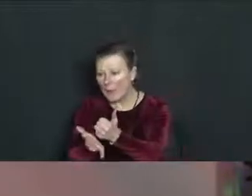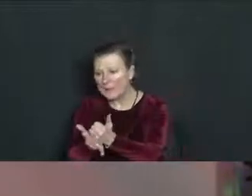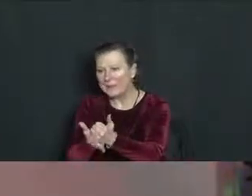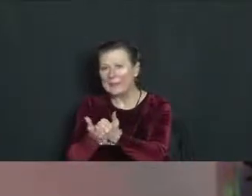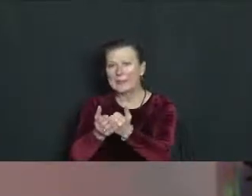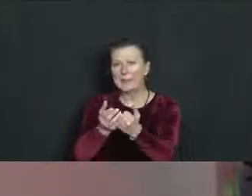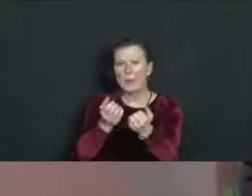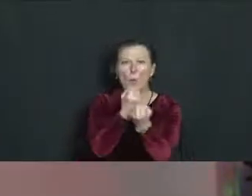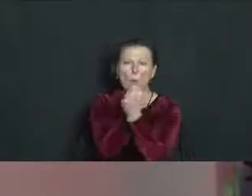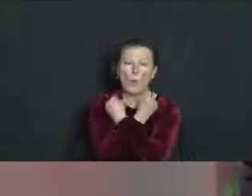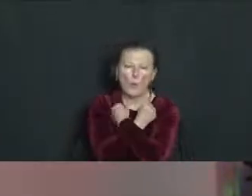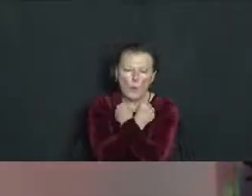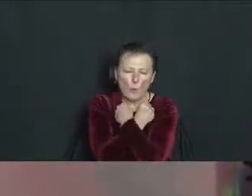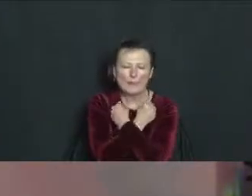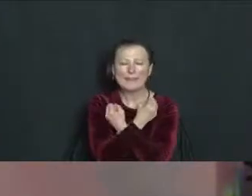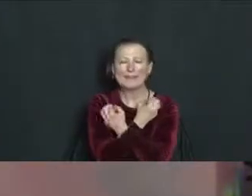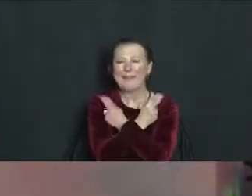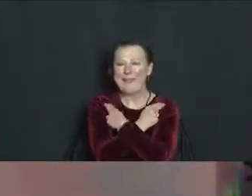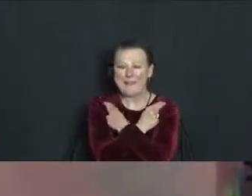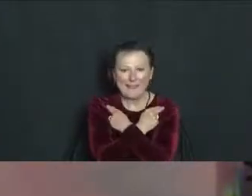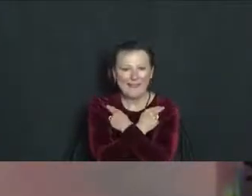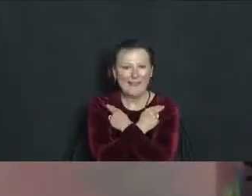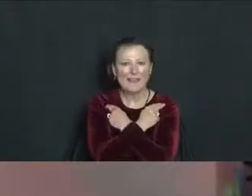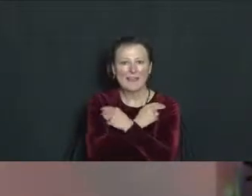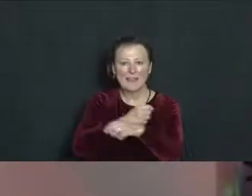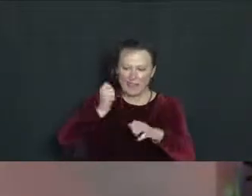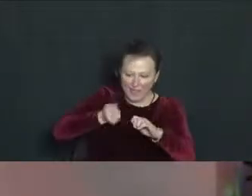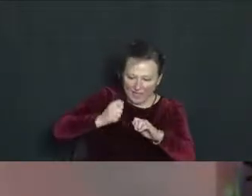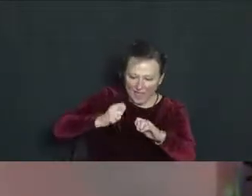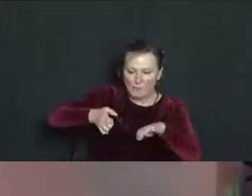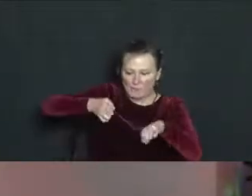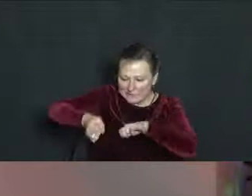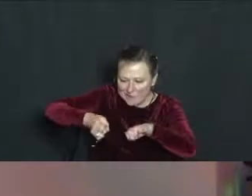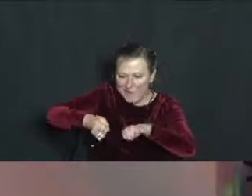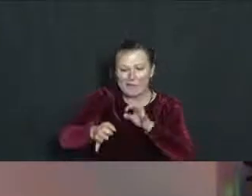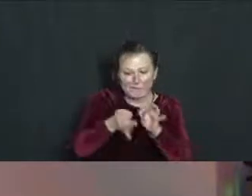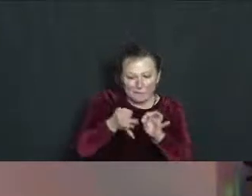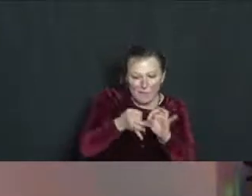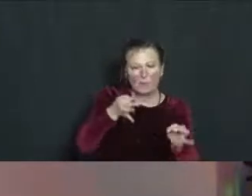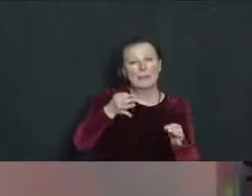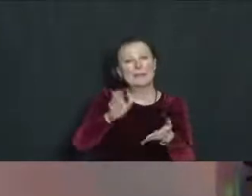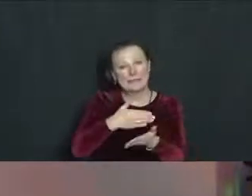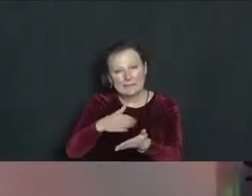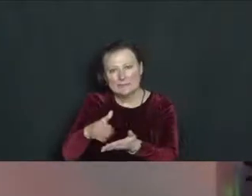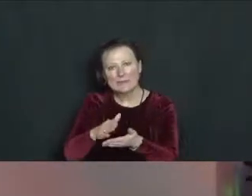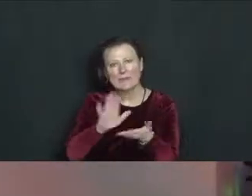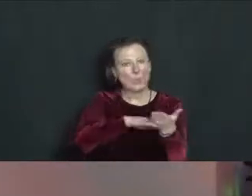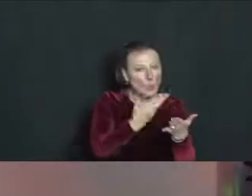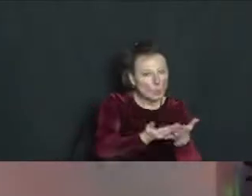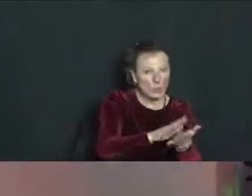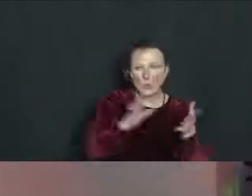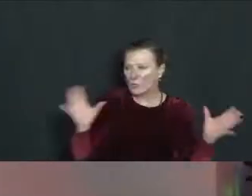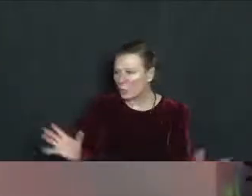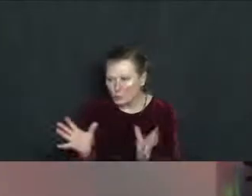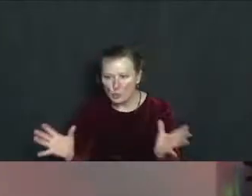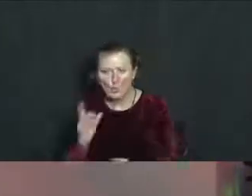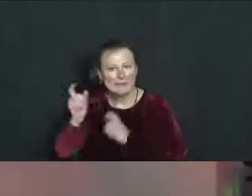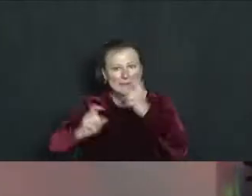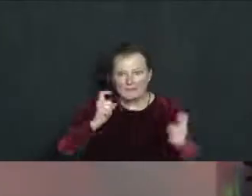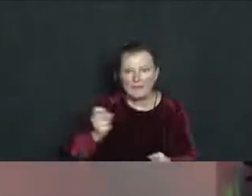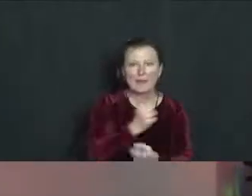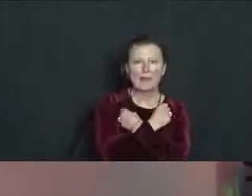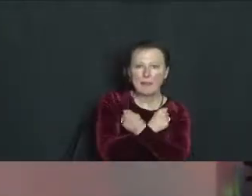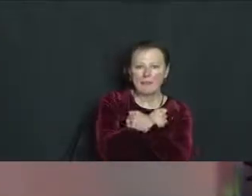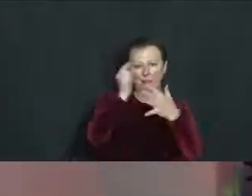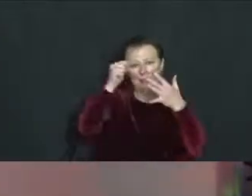holding and hugging, hammering, sawing, sewing, singing, cooking, encouraging, giving, loving.